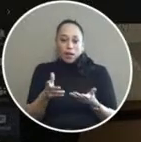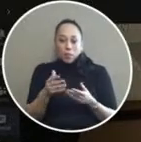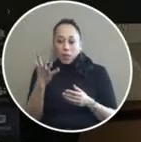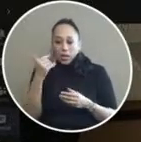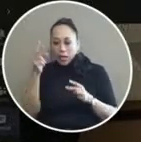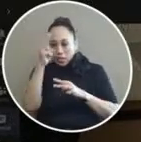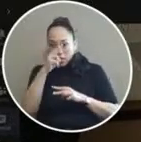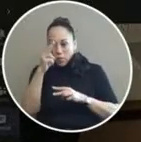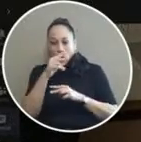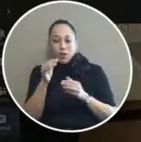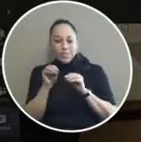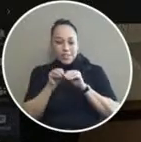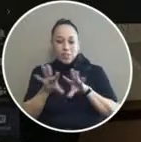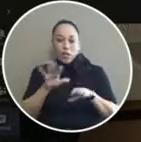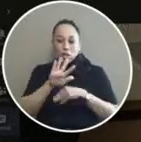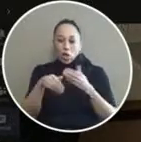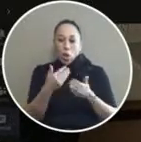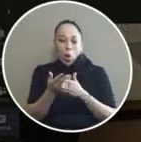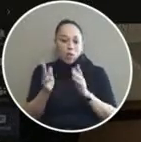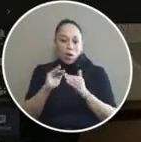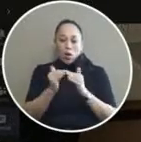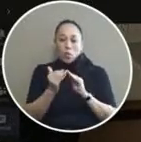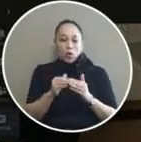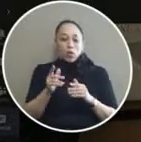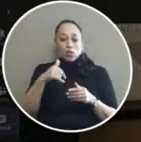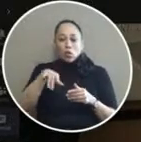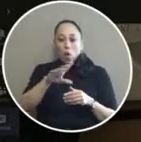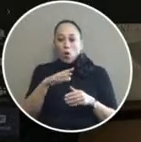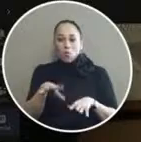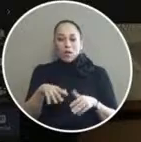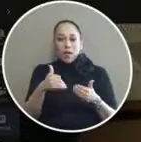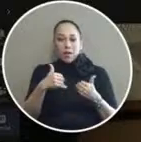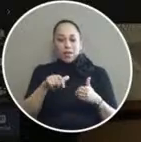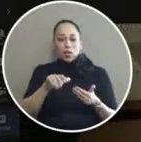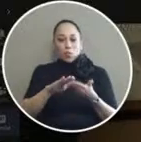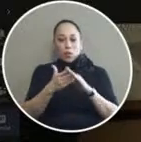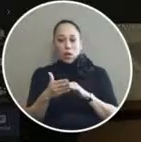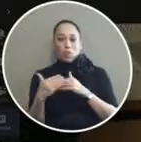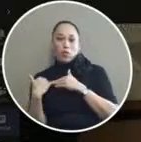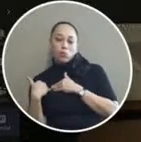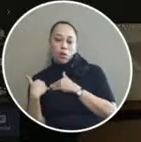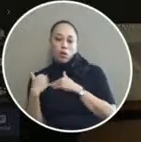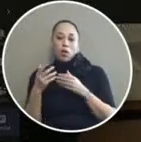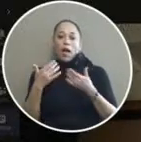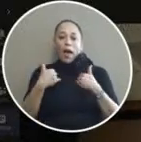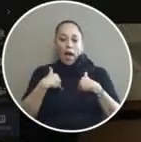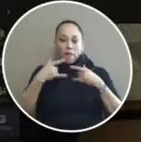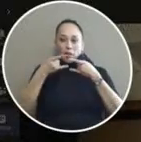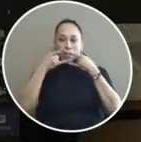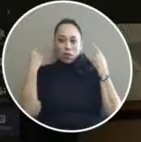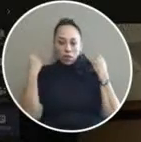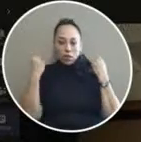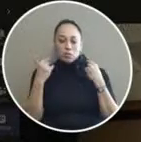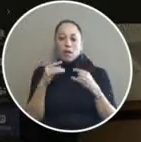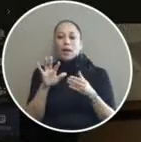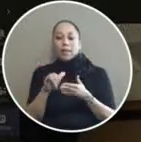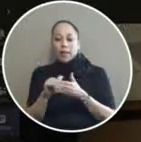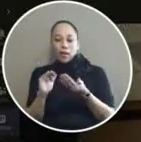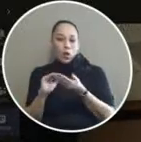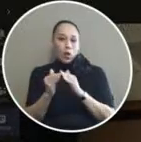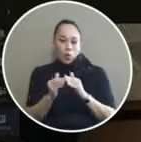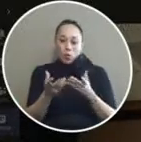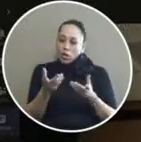effect on our community, we all have to do our part. And that's maintaining the social distancing, wearing the face mask. Like I said, it's a